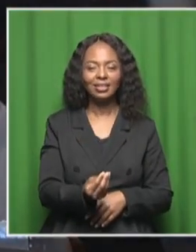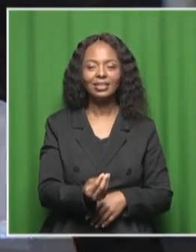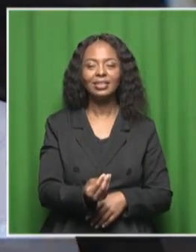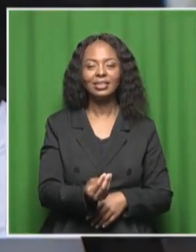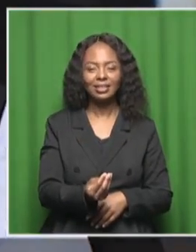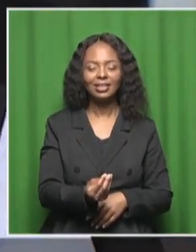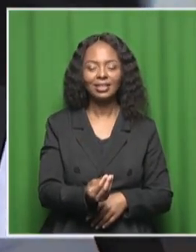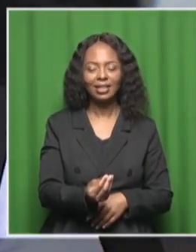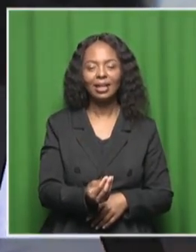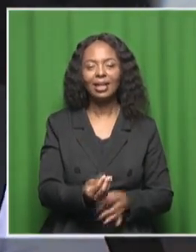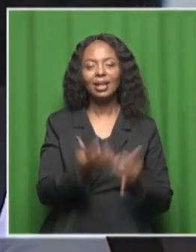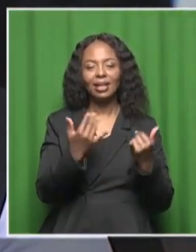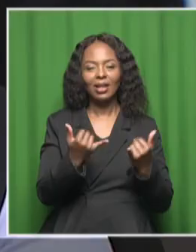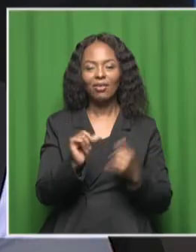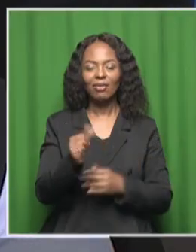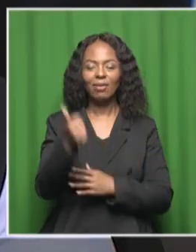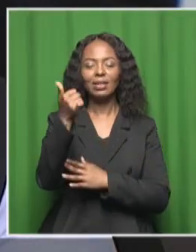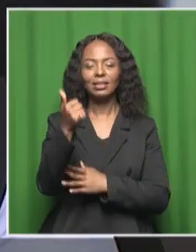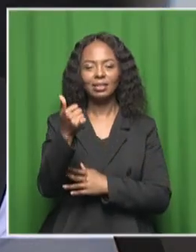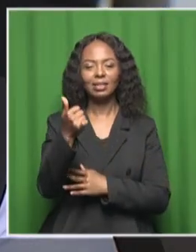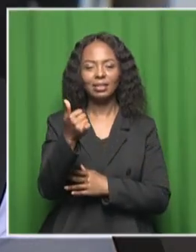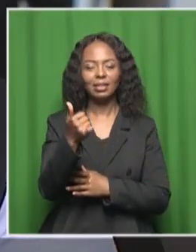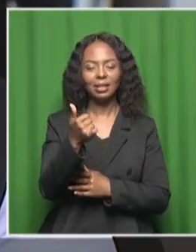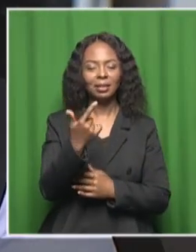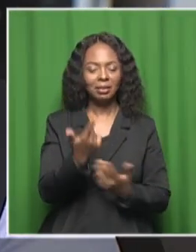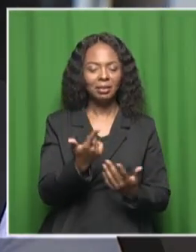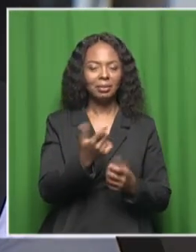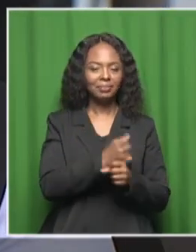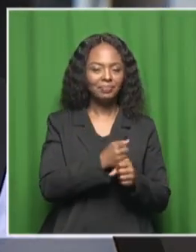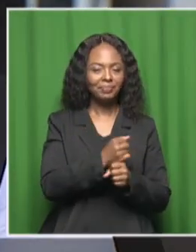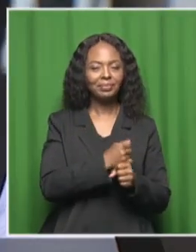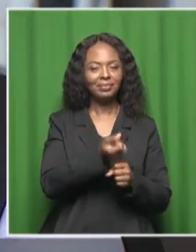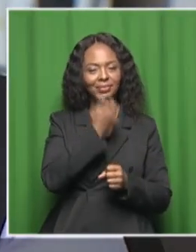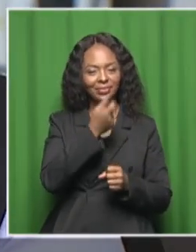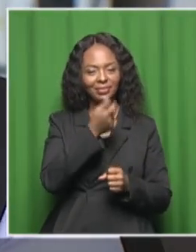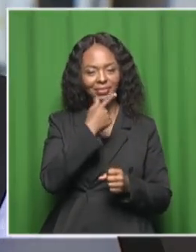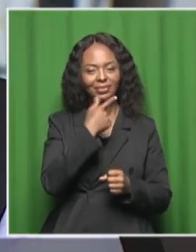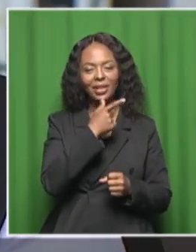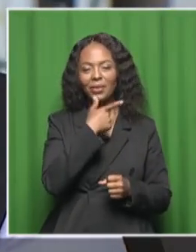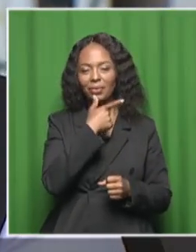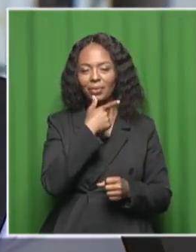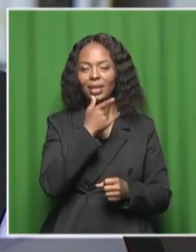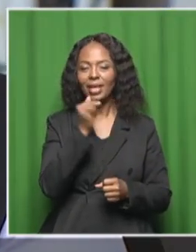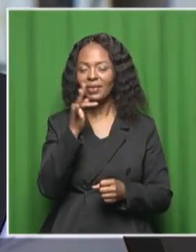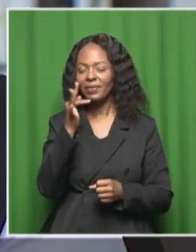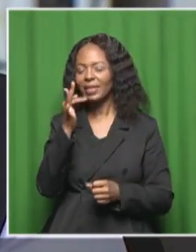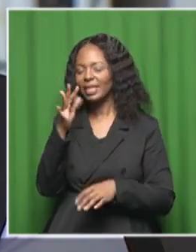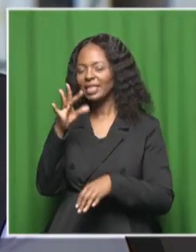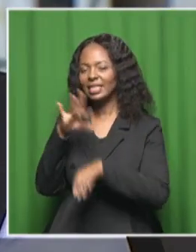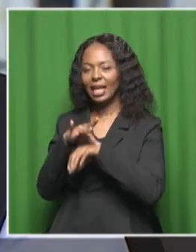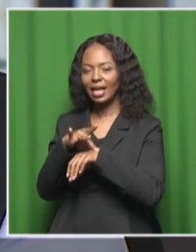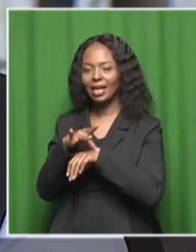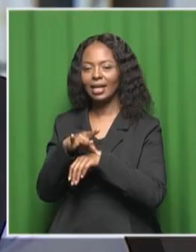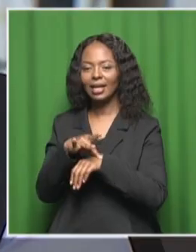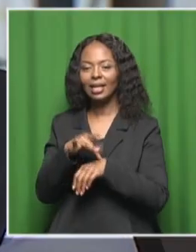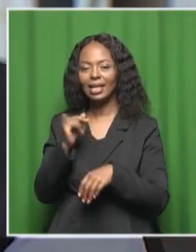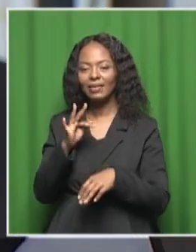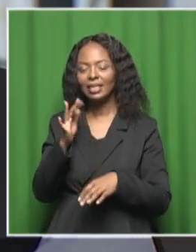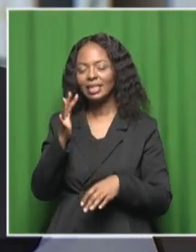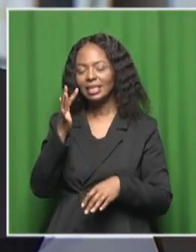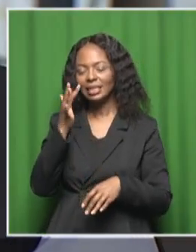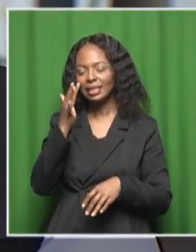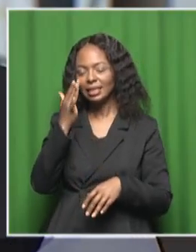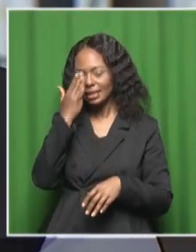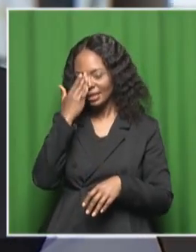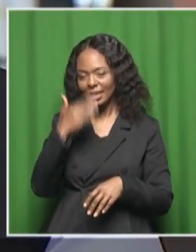a pharmacist to the end. So you get sick, he'll say, "Oh, what is your prescription?" And I say, "But